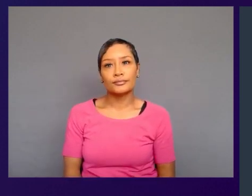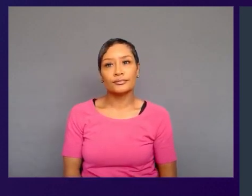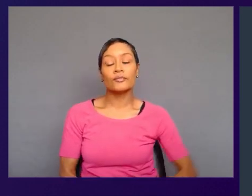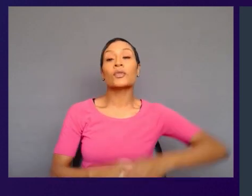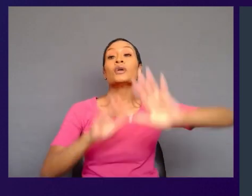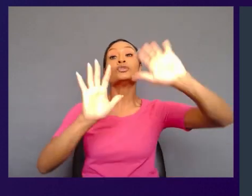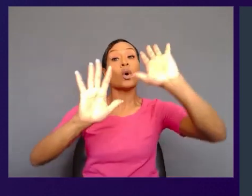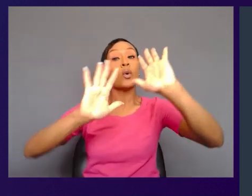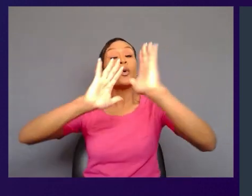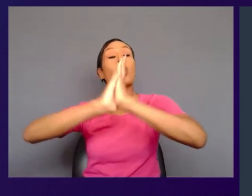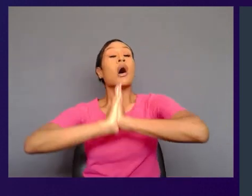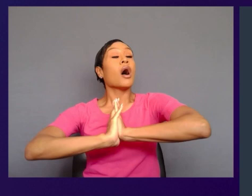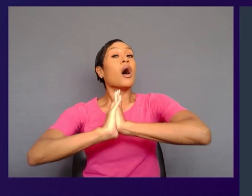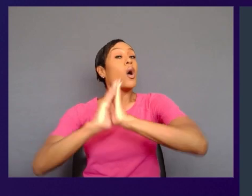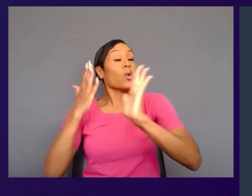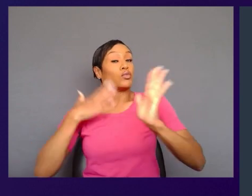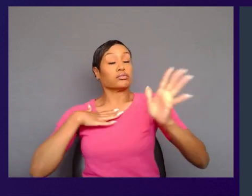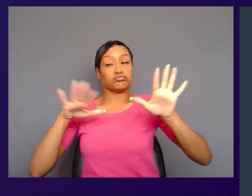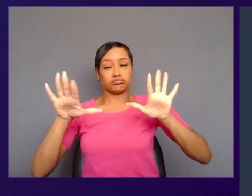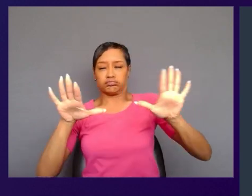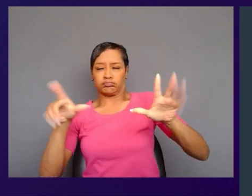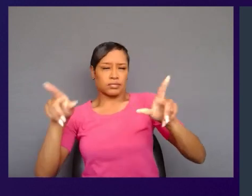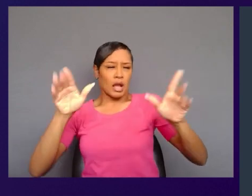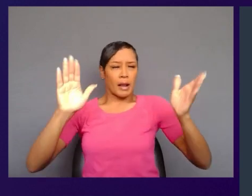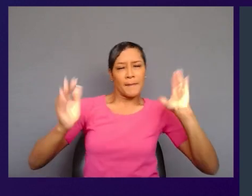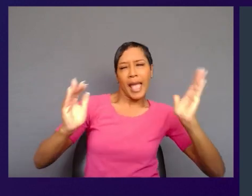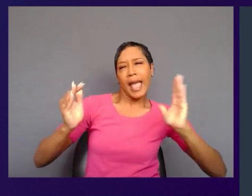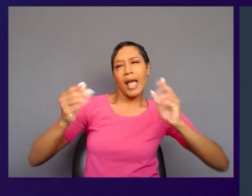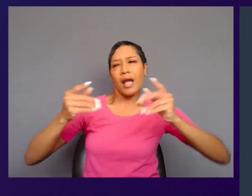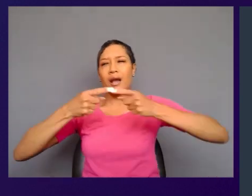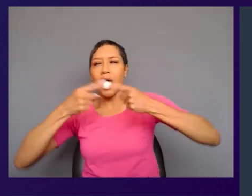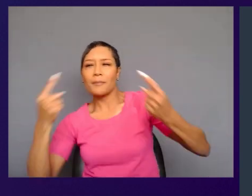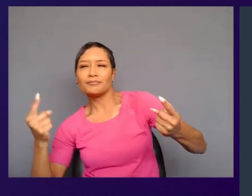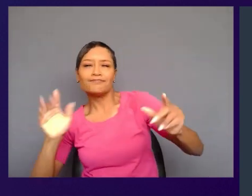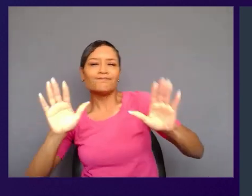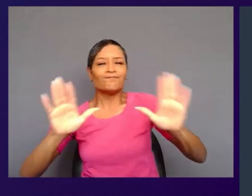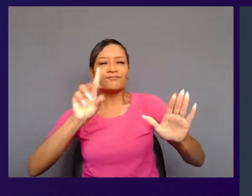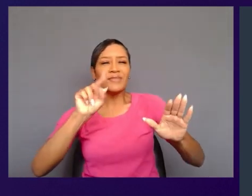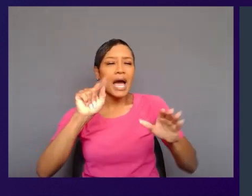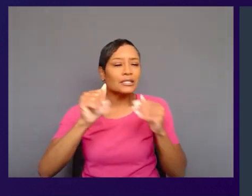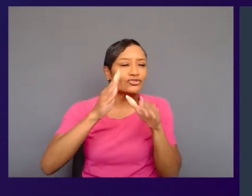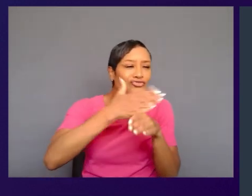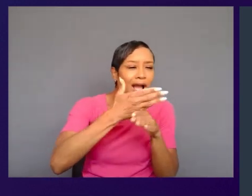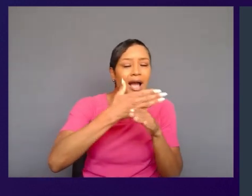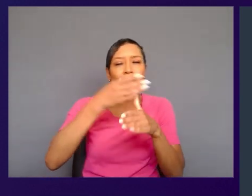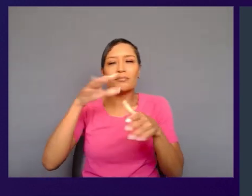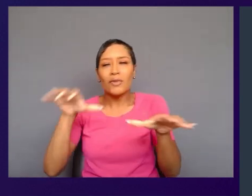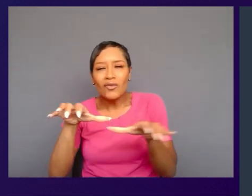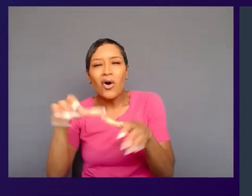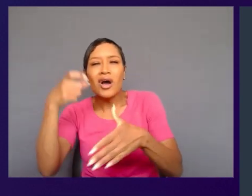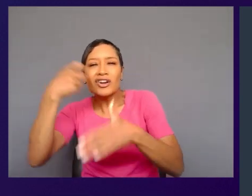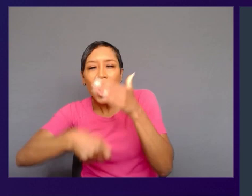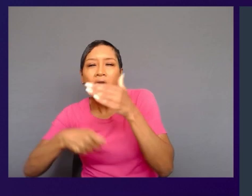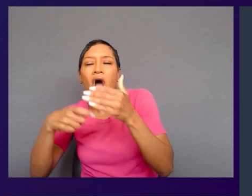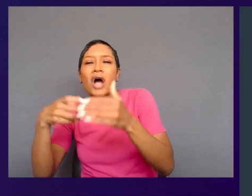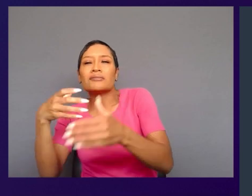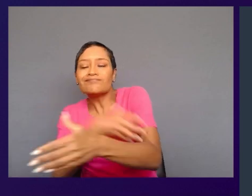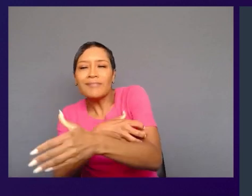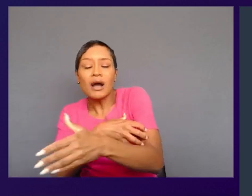So we have been comparing and contrasting, right, the data sharing performance and cost strengths of object versus